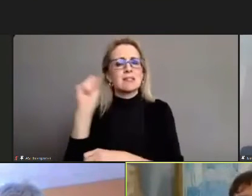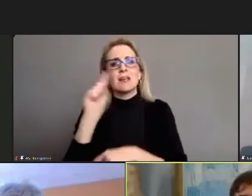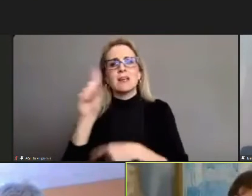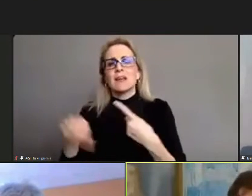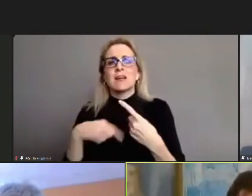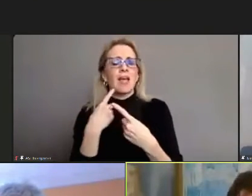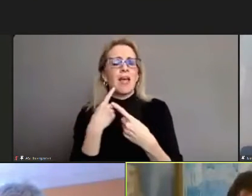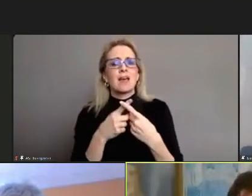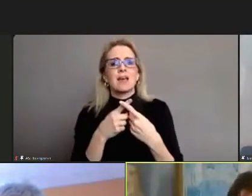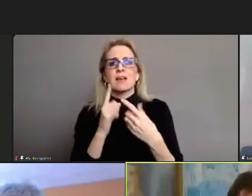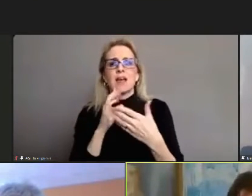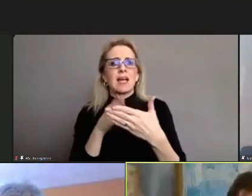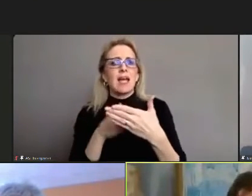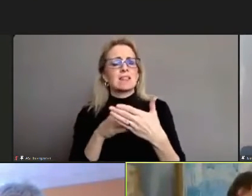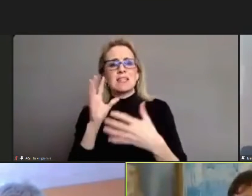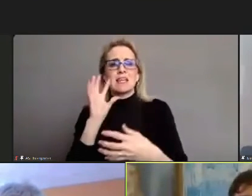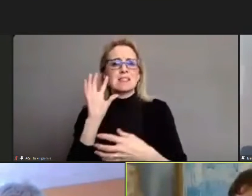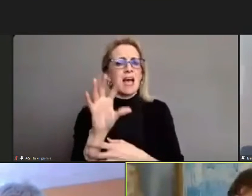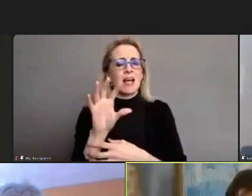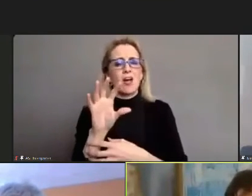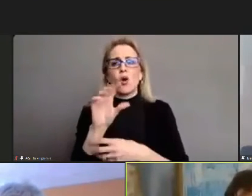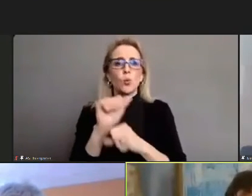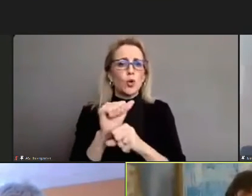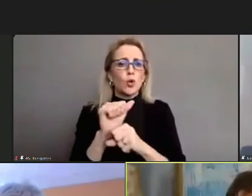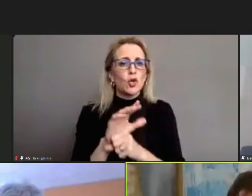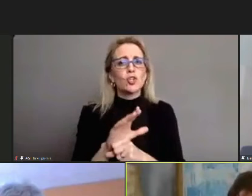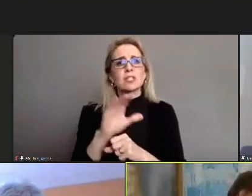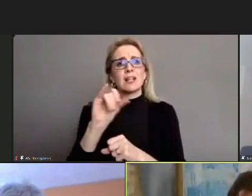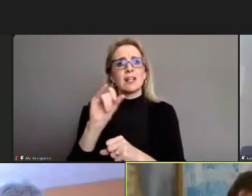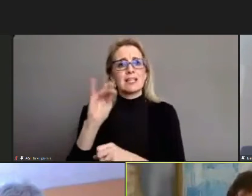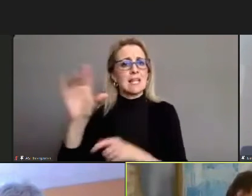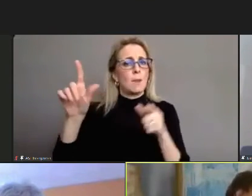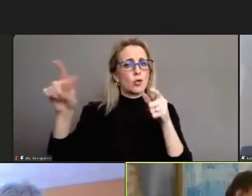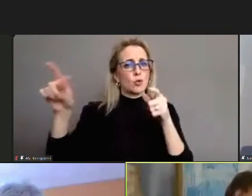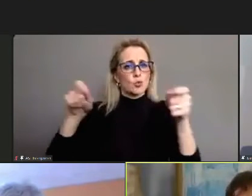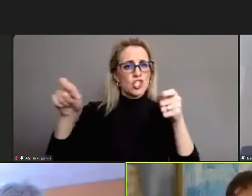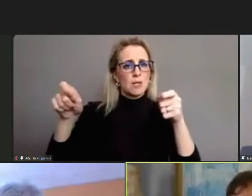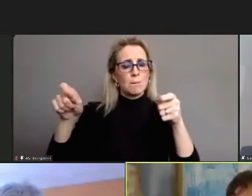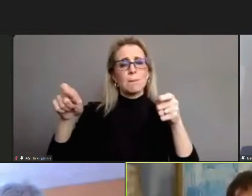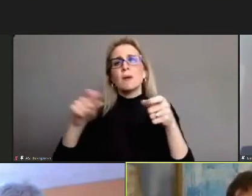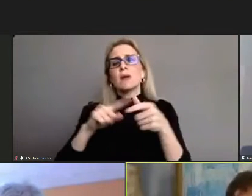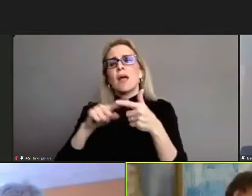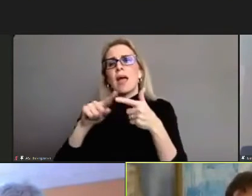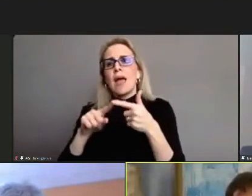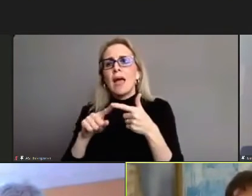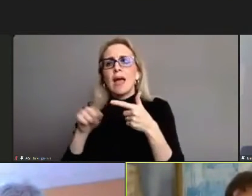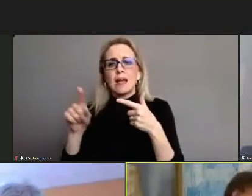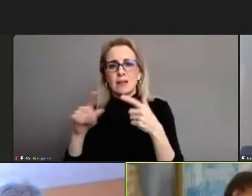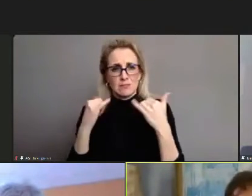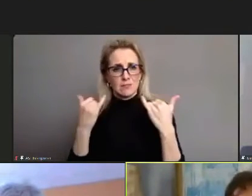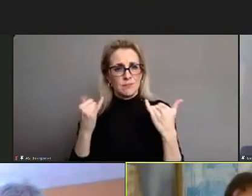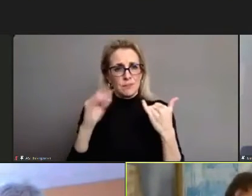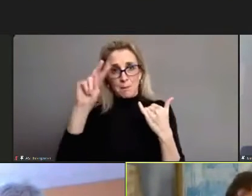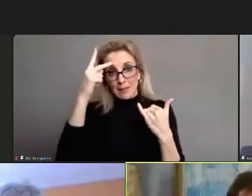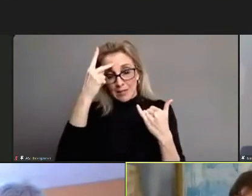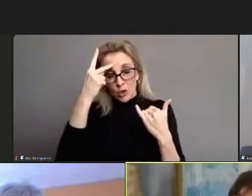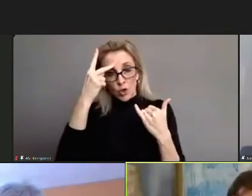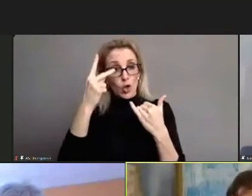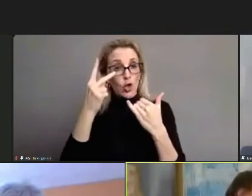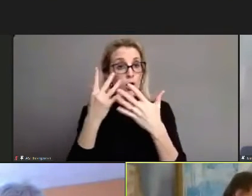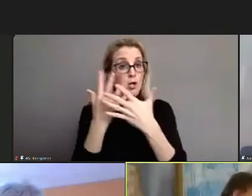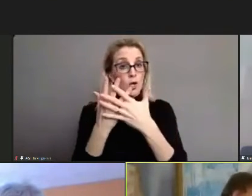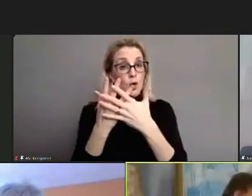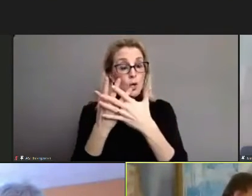Islamic regime. We are against the very notion and existence of political prison. No one should